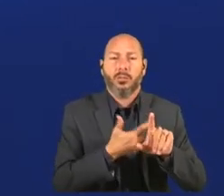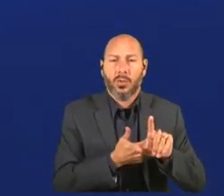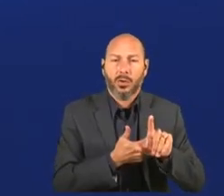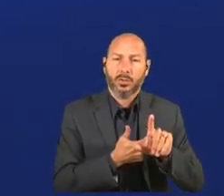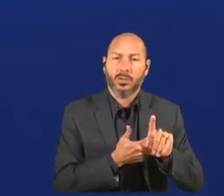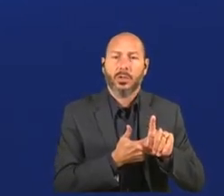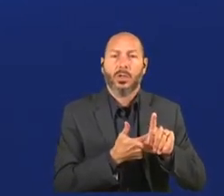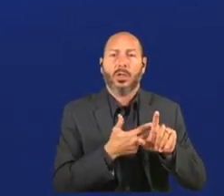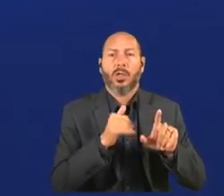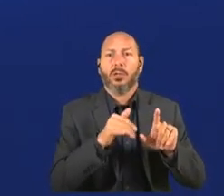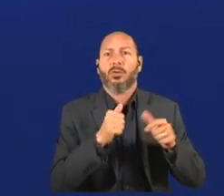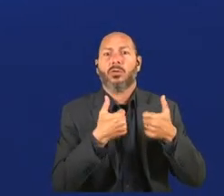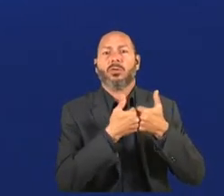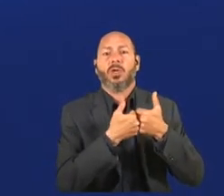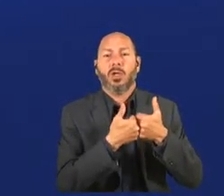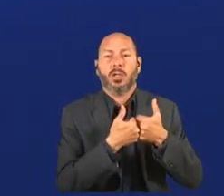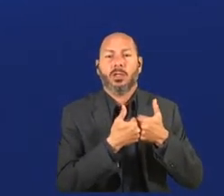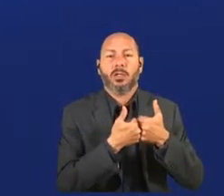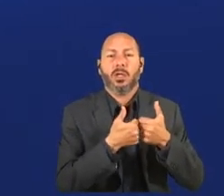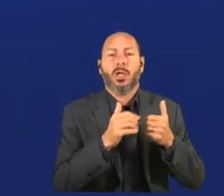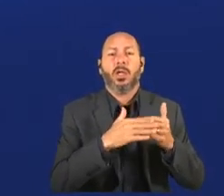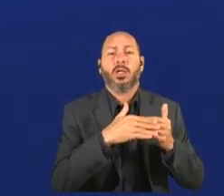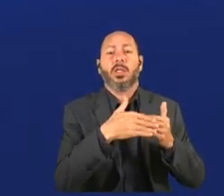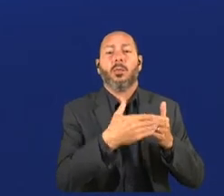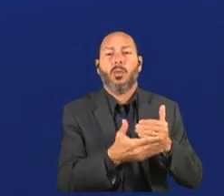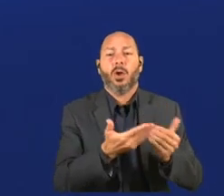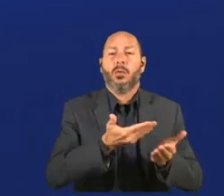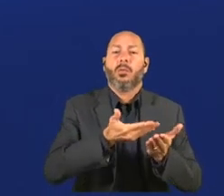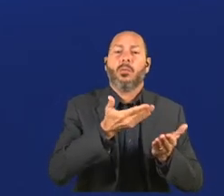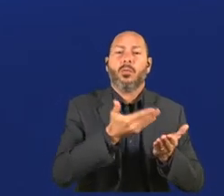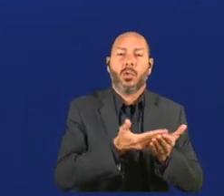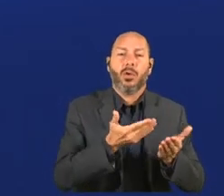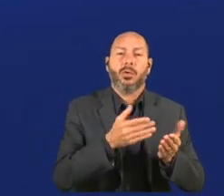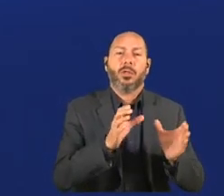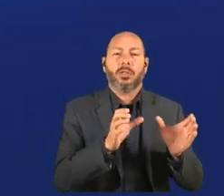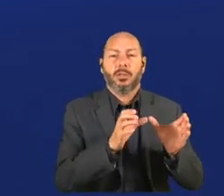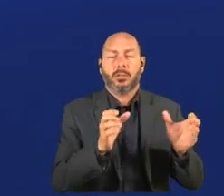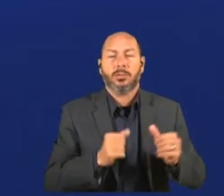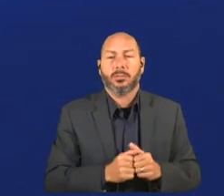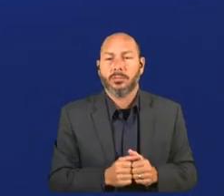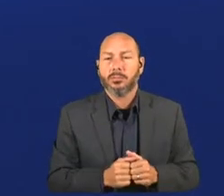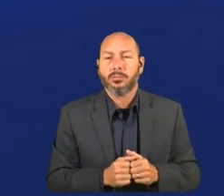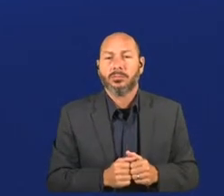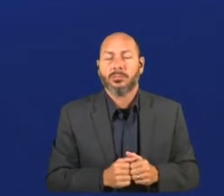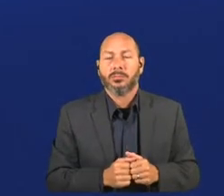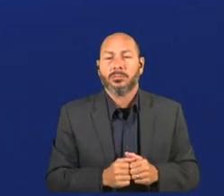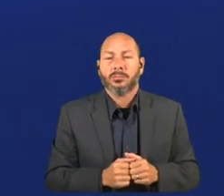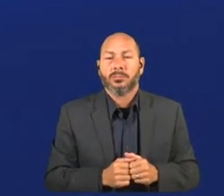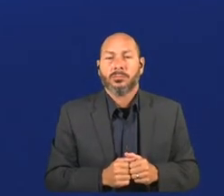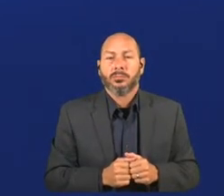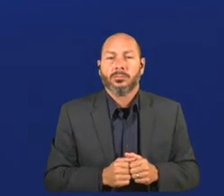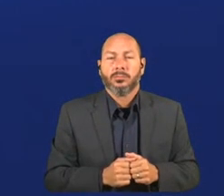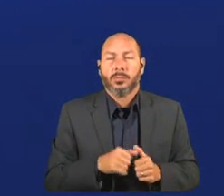that is a challenge, and then the credentialing over time, which also creates an additional burden.